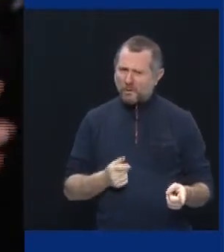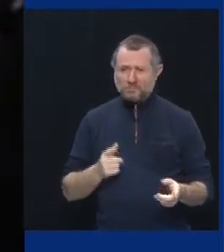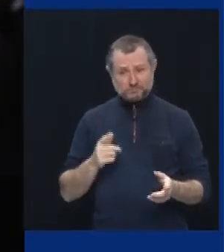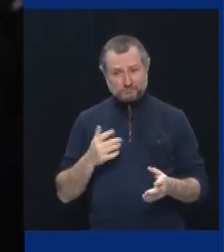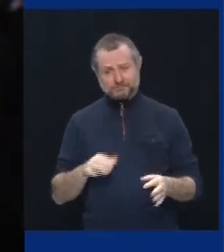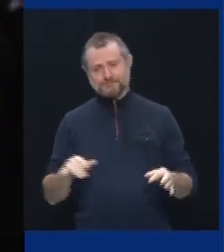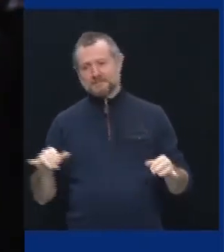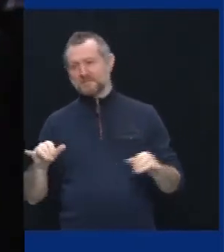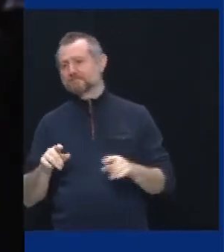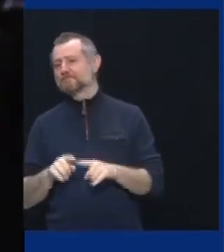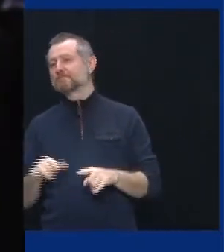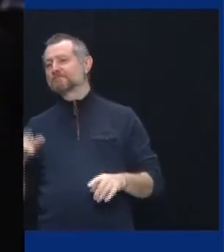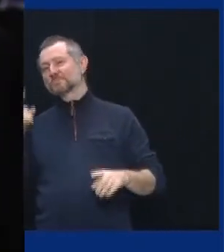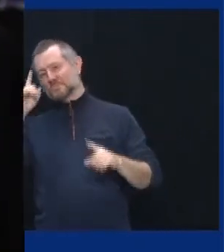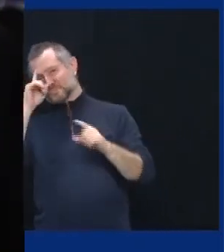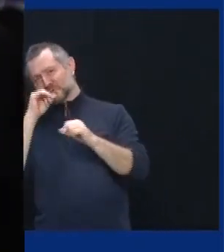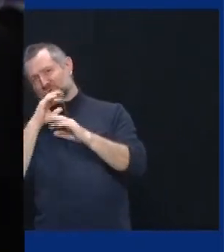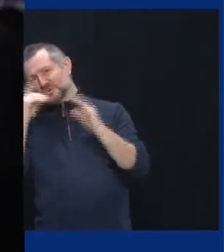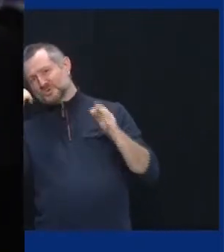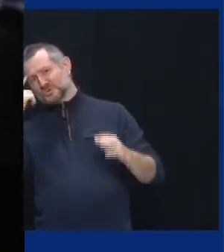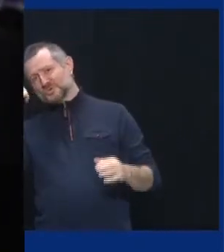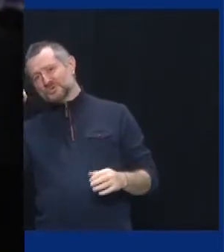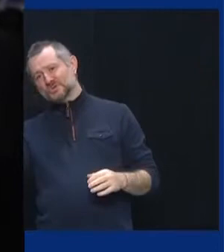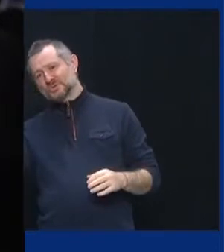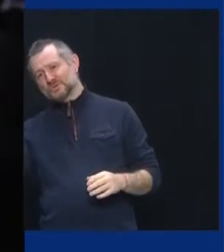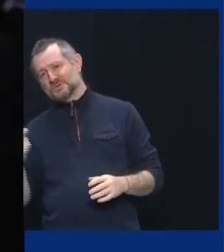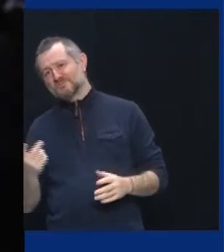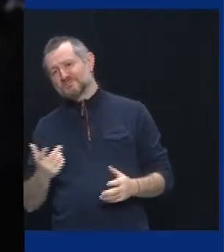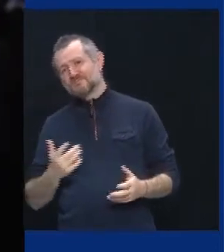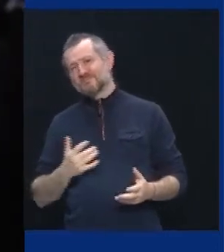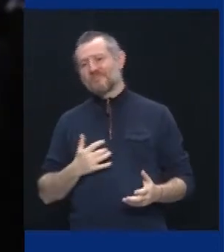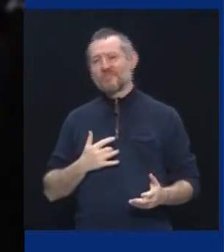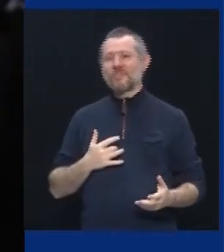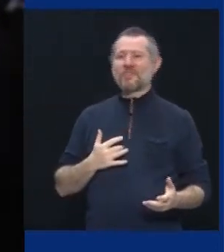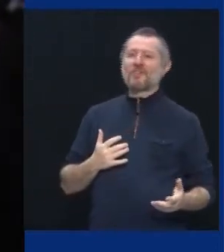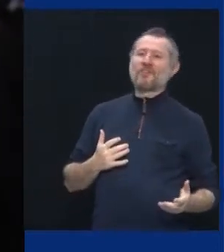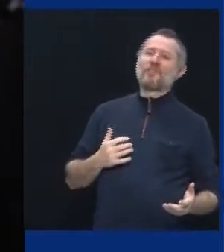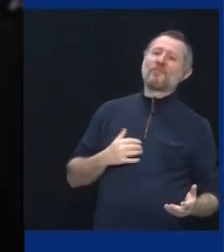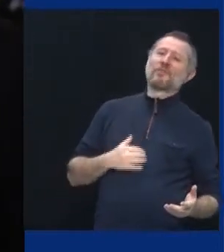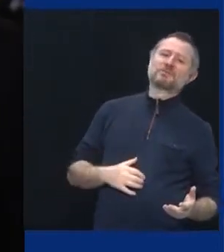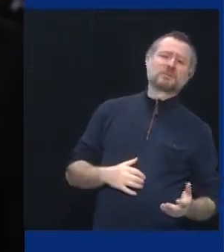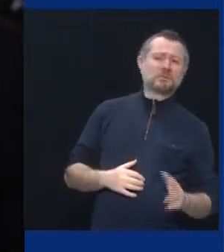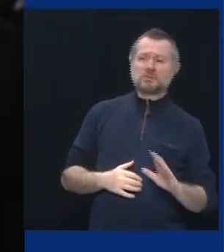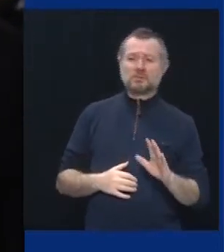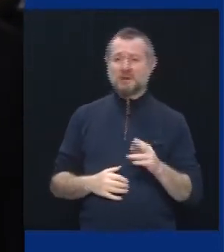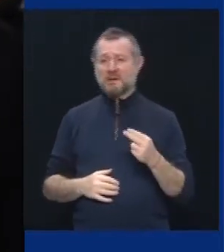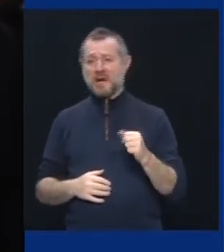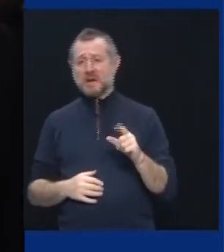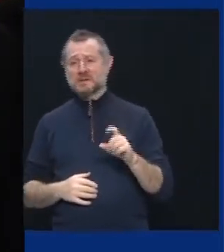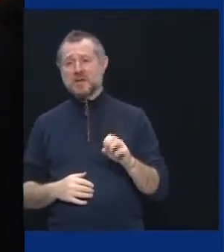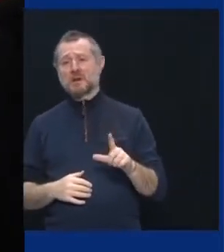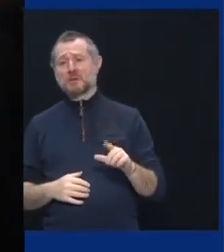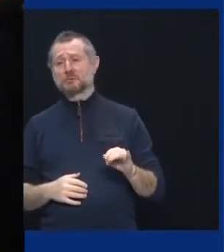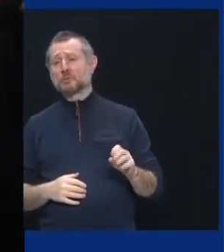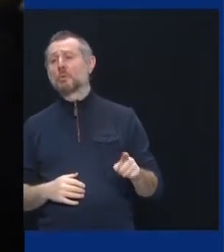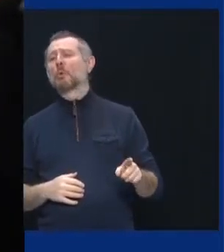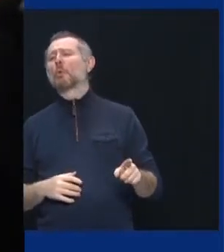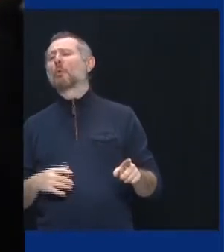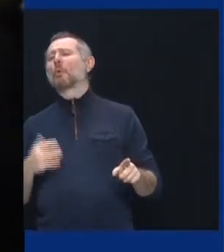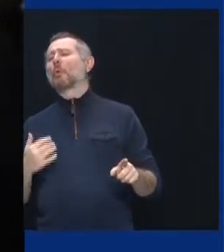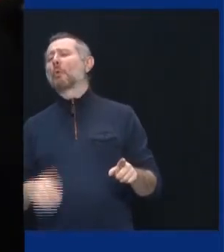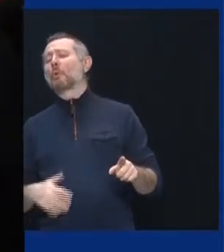dream that somebody walks around with. Hazel Dukes, you hear her passion, her